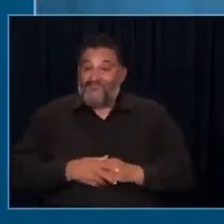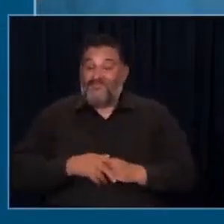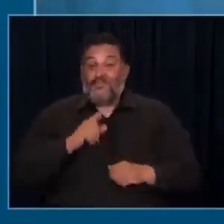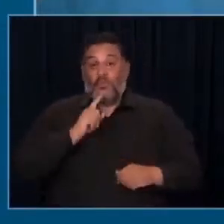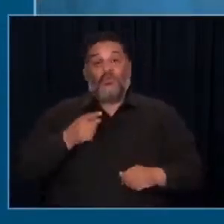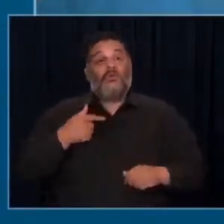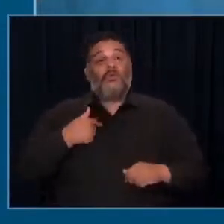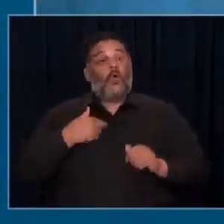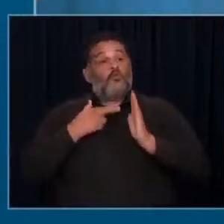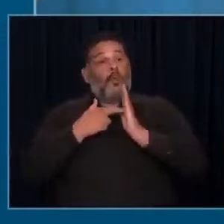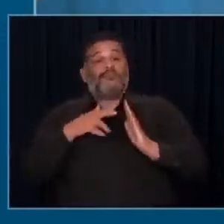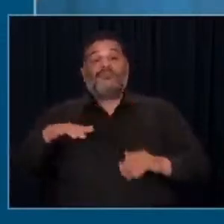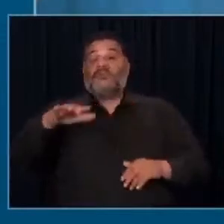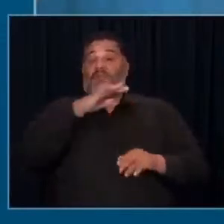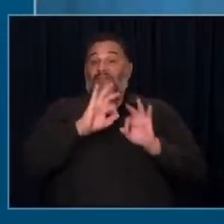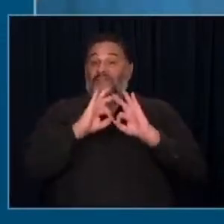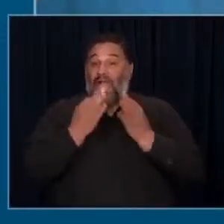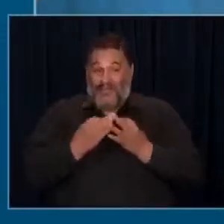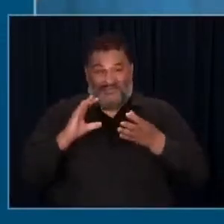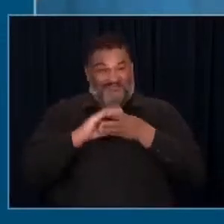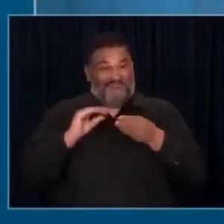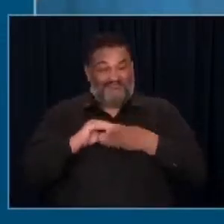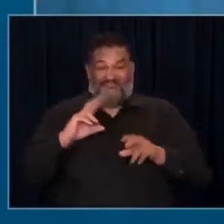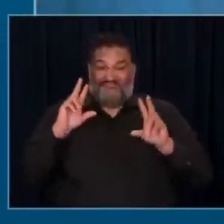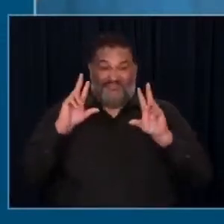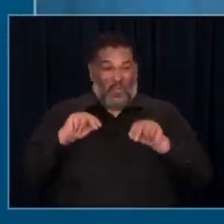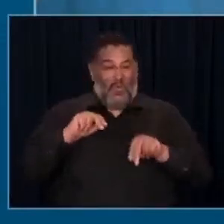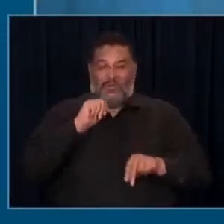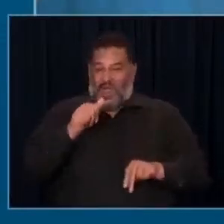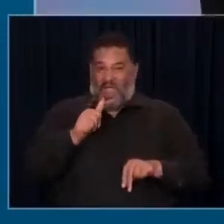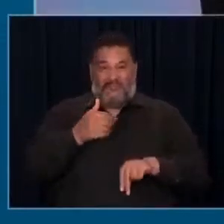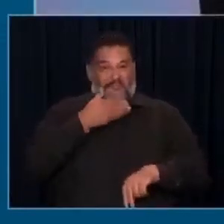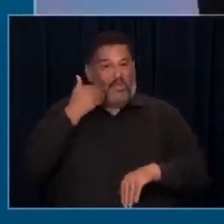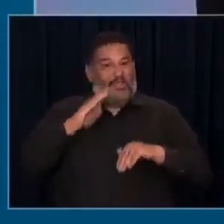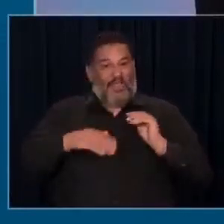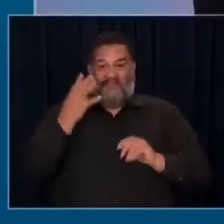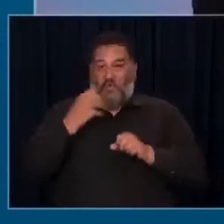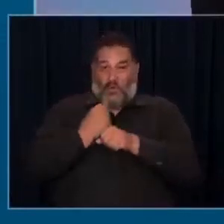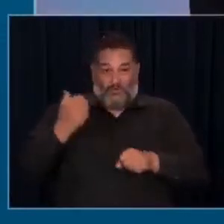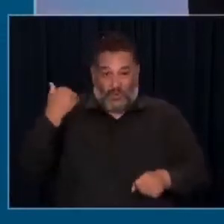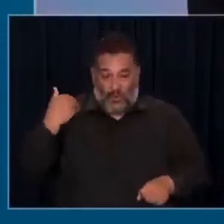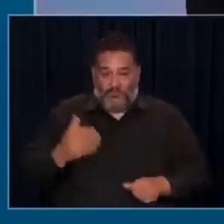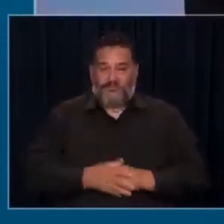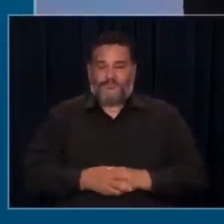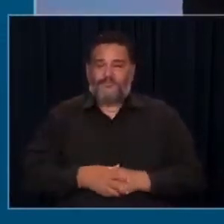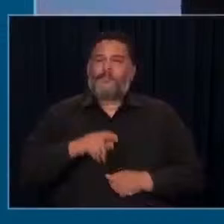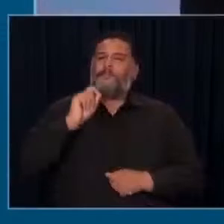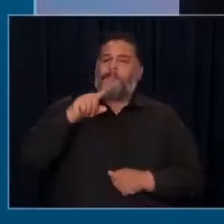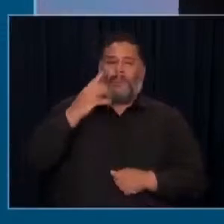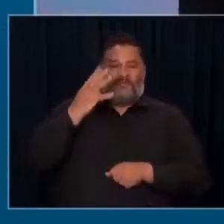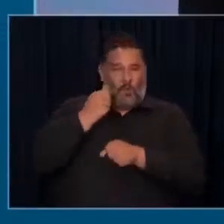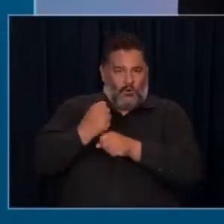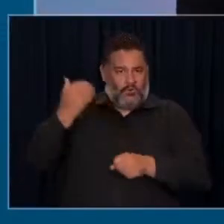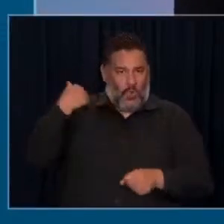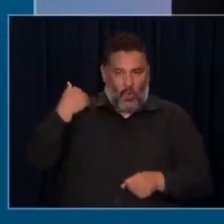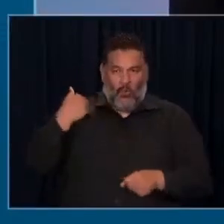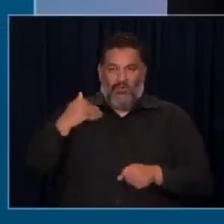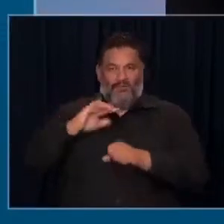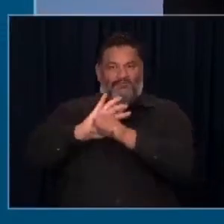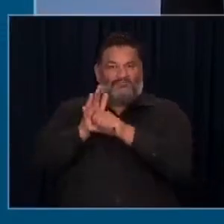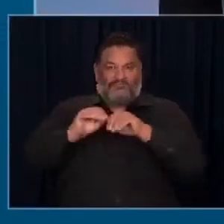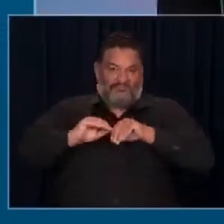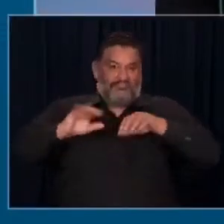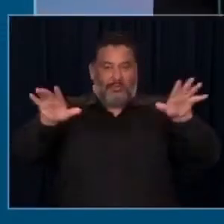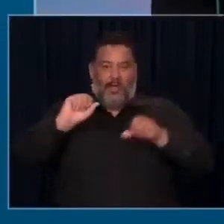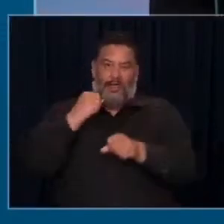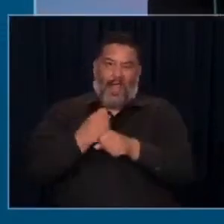that I represent, they're saying that they're not better off. Well, 4 years ago, we were in lockdown for the pandemic. Does that weigh